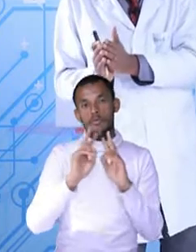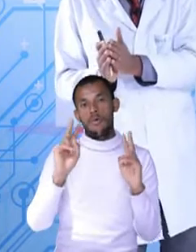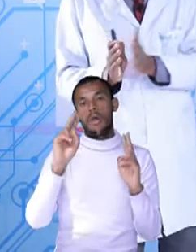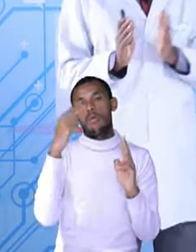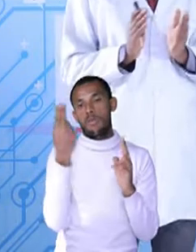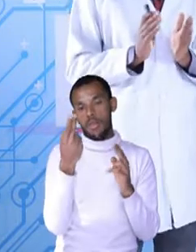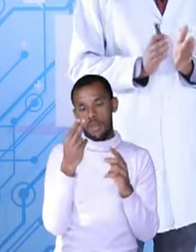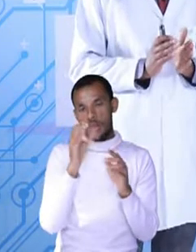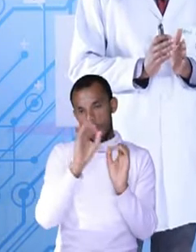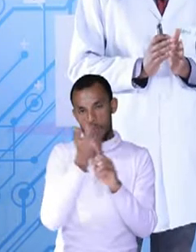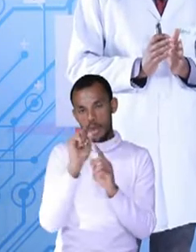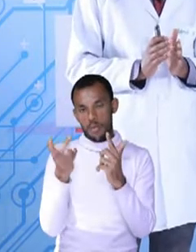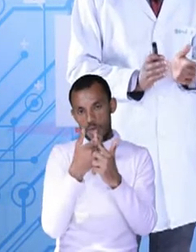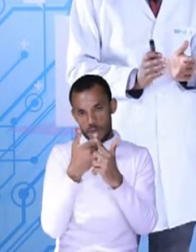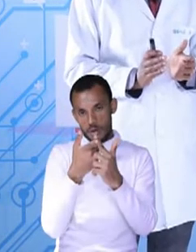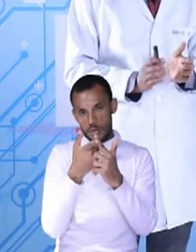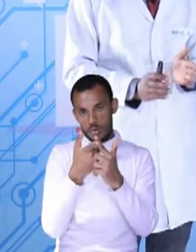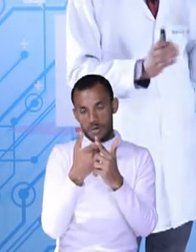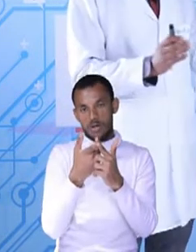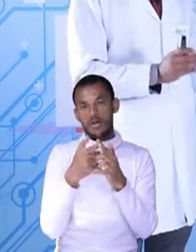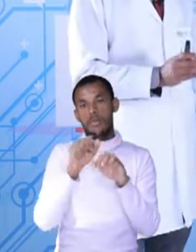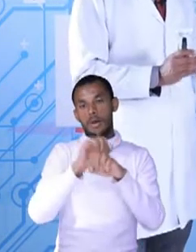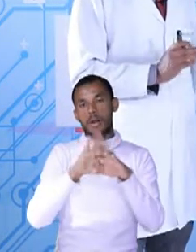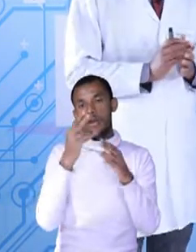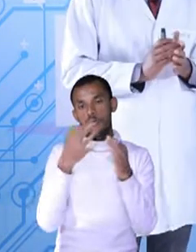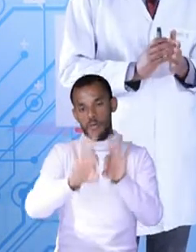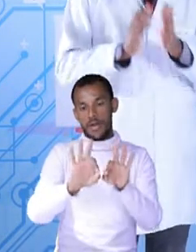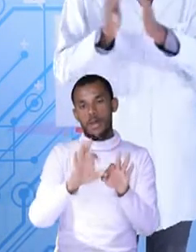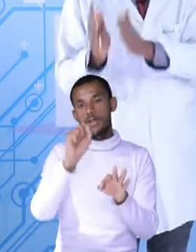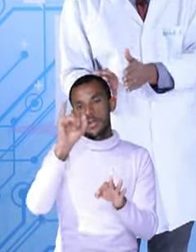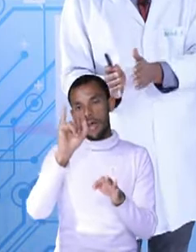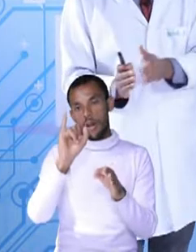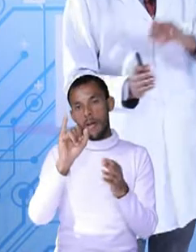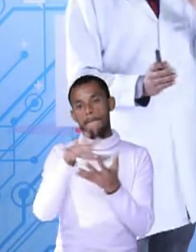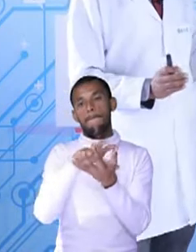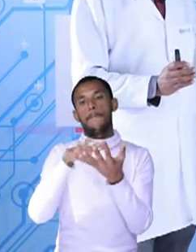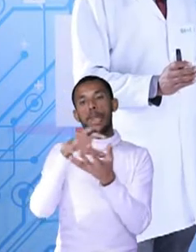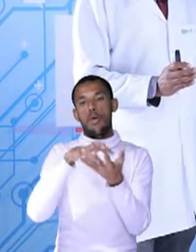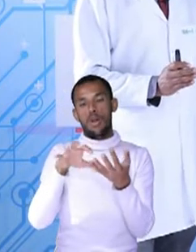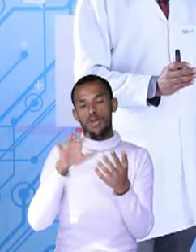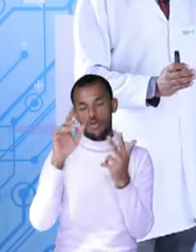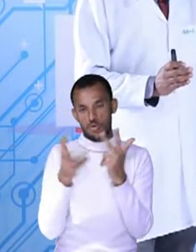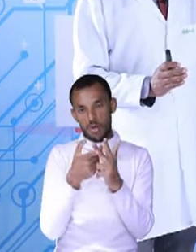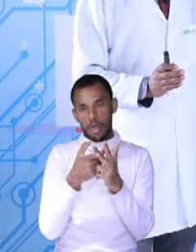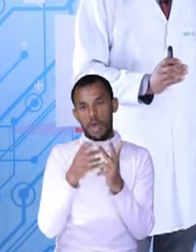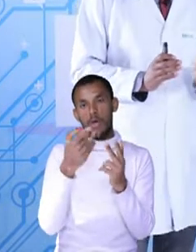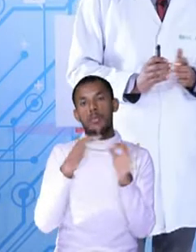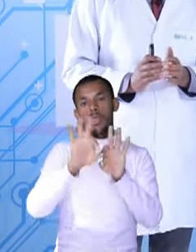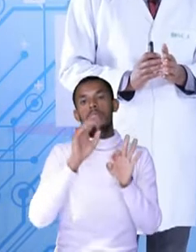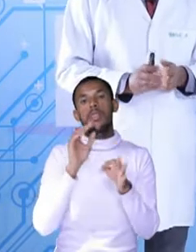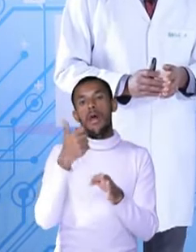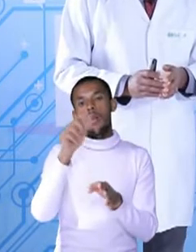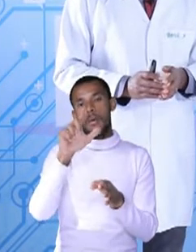non-metal. The second most abundant element in the Earth's crust is silicon, which is metalloid. The third most abundant element is